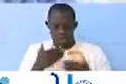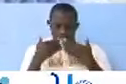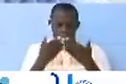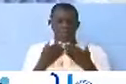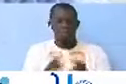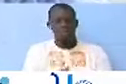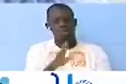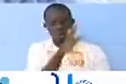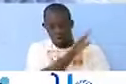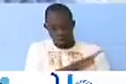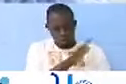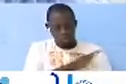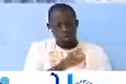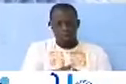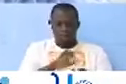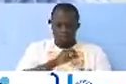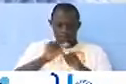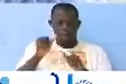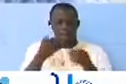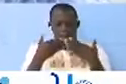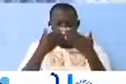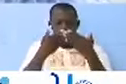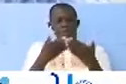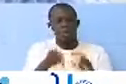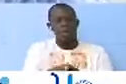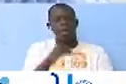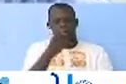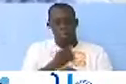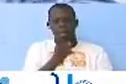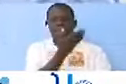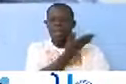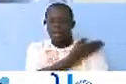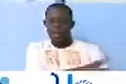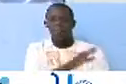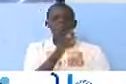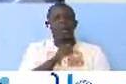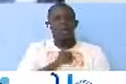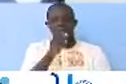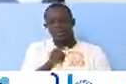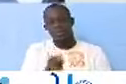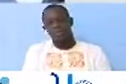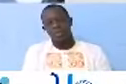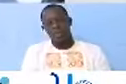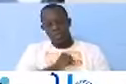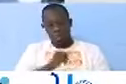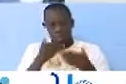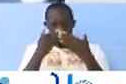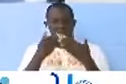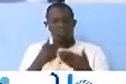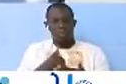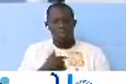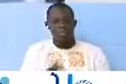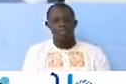also put that to him that may make him release this man. Konyoko He said to me that.